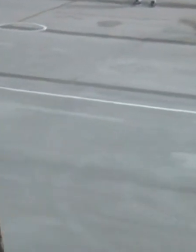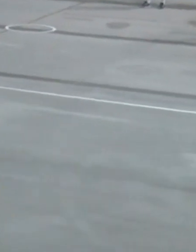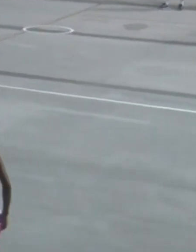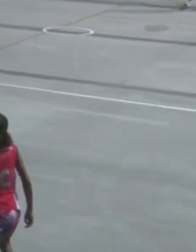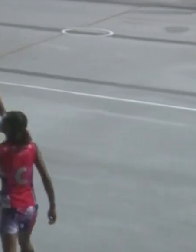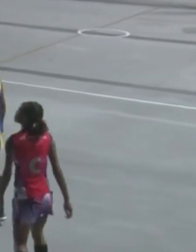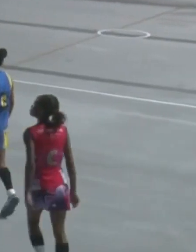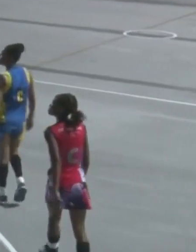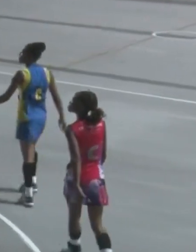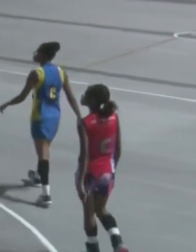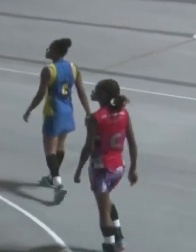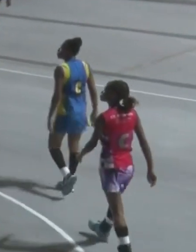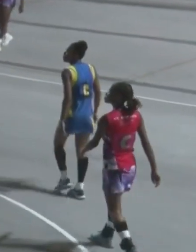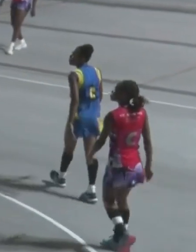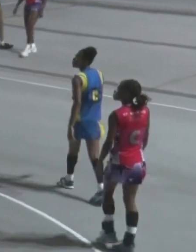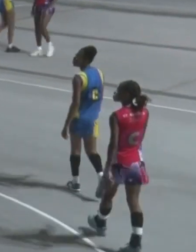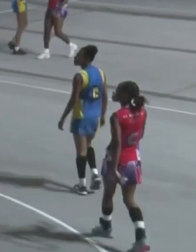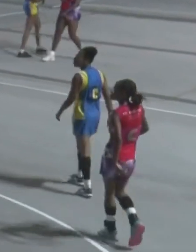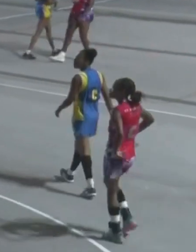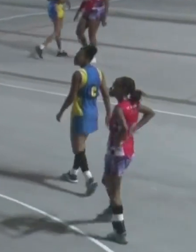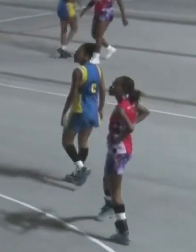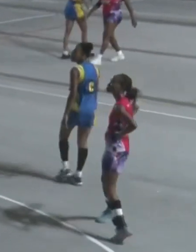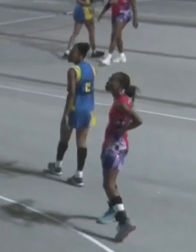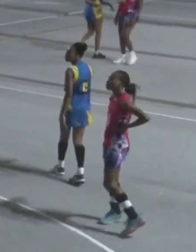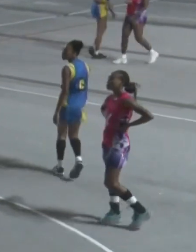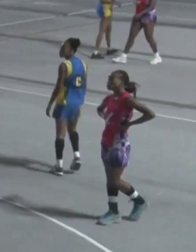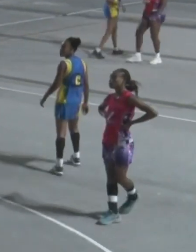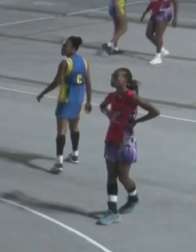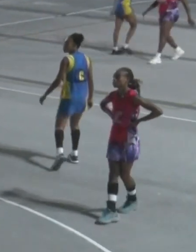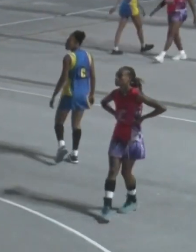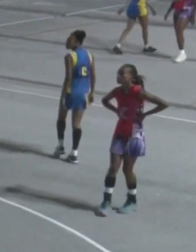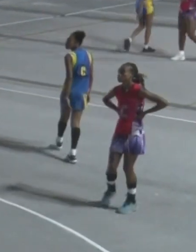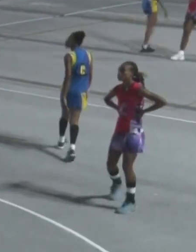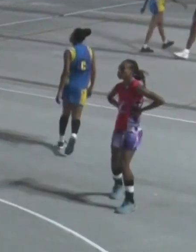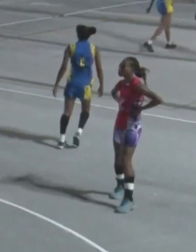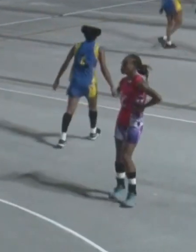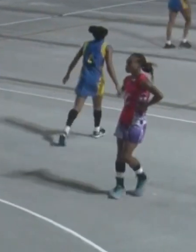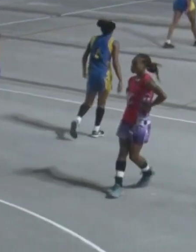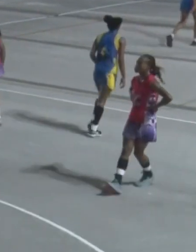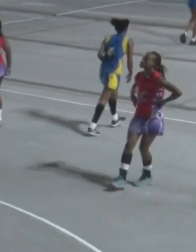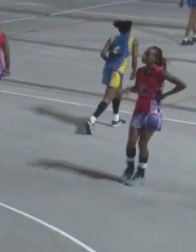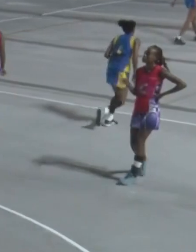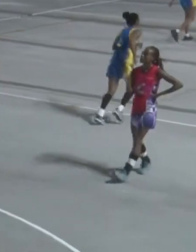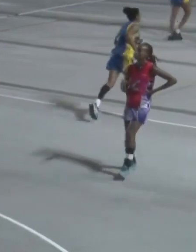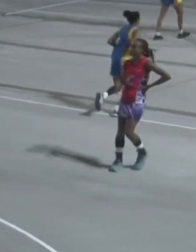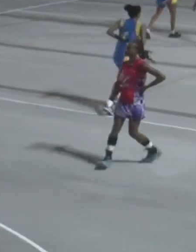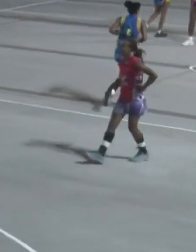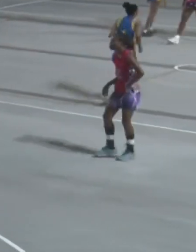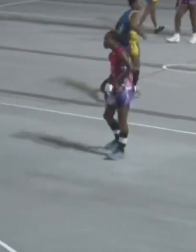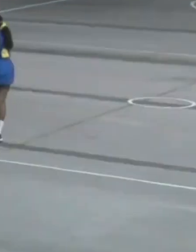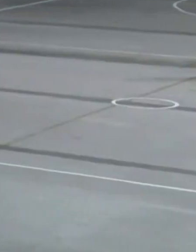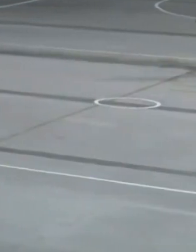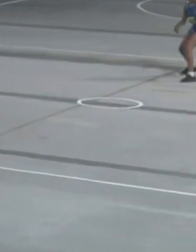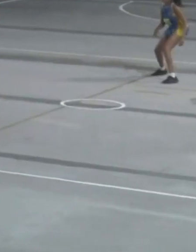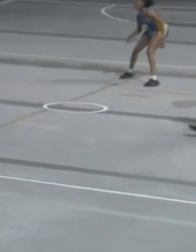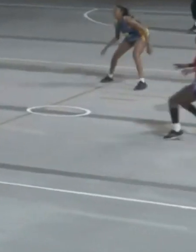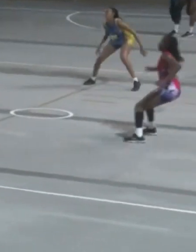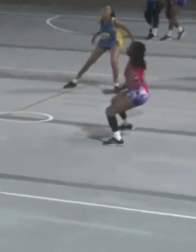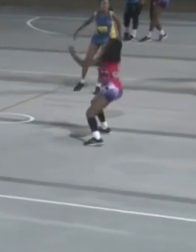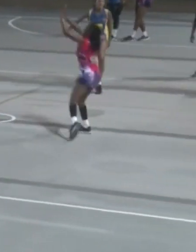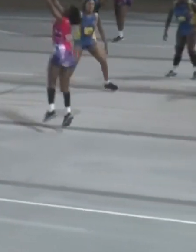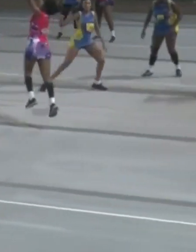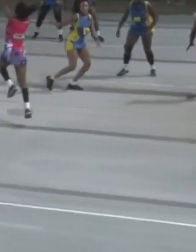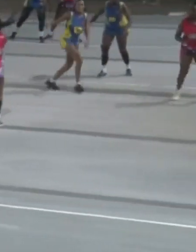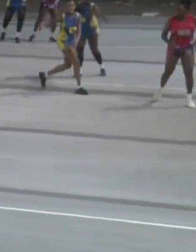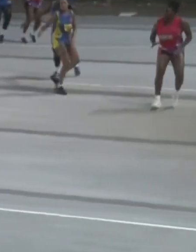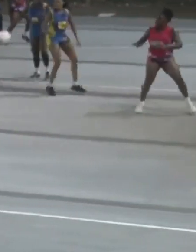yellow with possession, and they make it count. Goal shoot Damia Waldron on the money. St. Barnabas didn't appear to be fazed